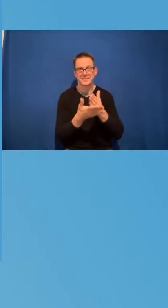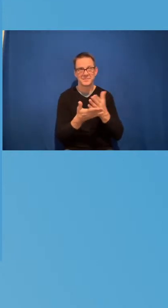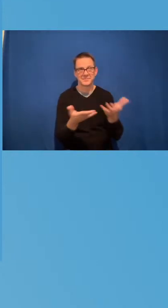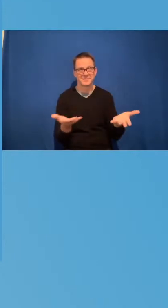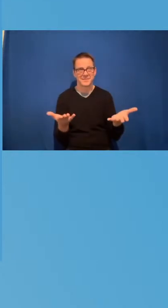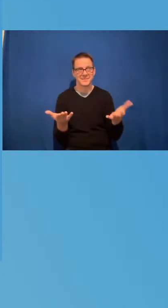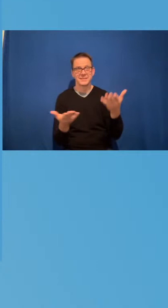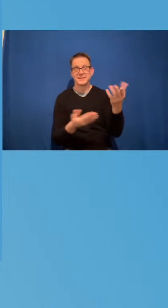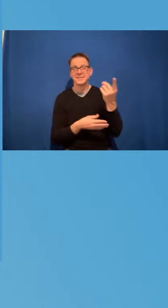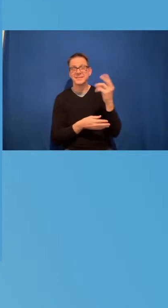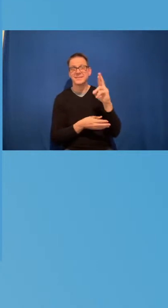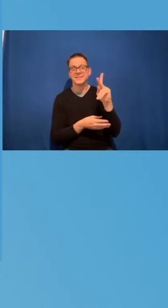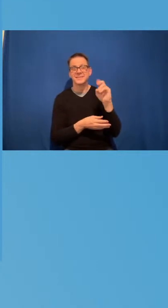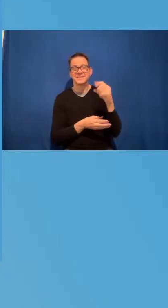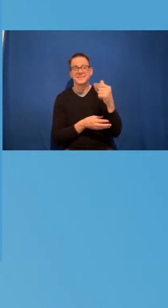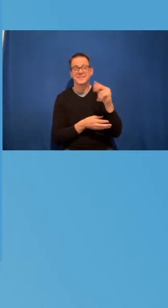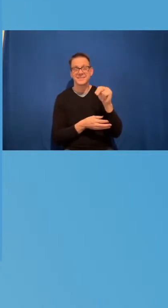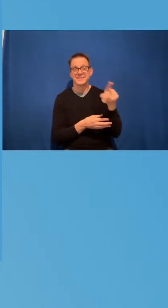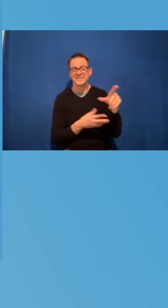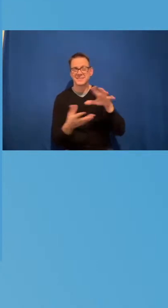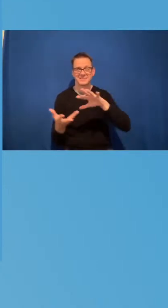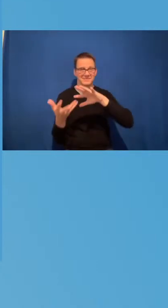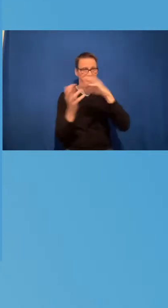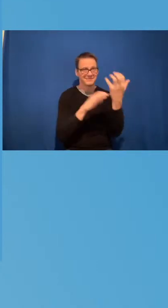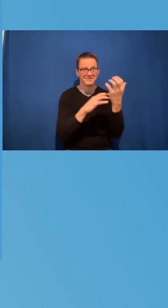6 months away from a mass exodus.